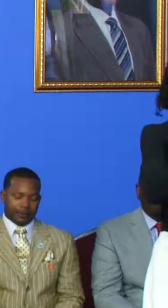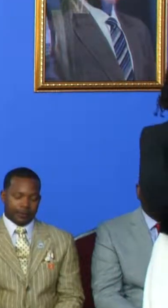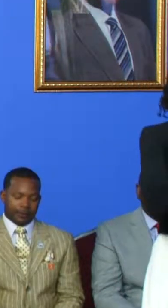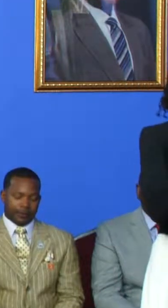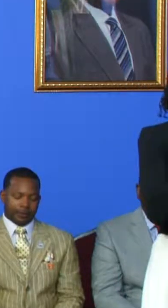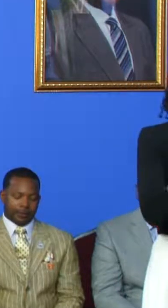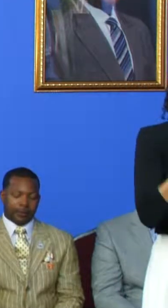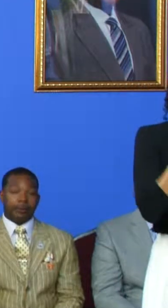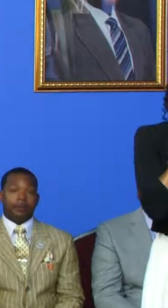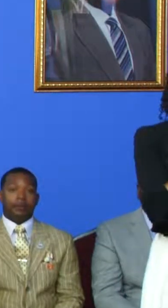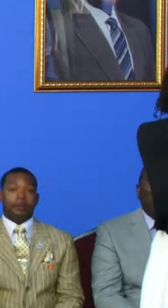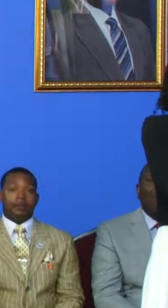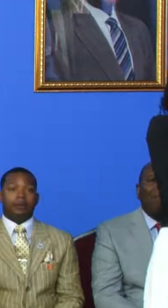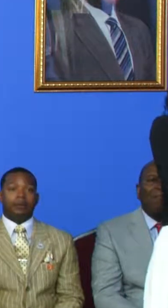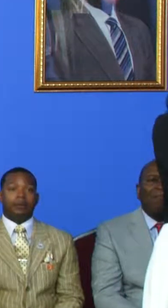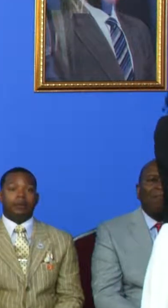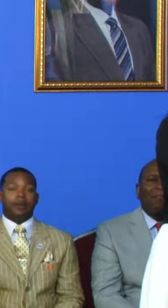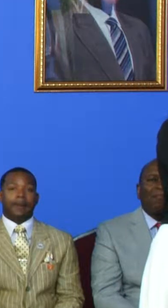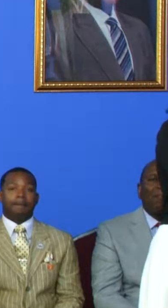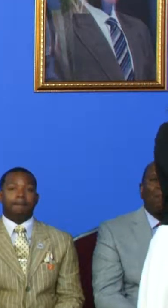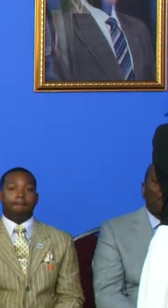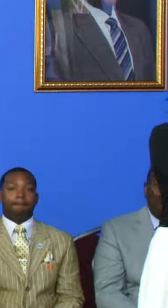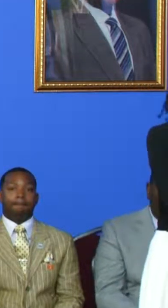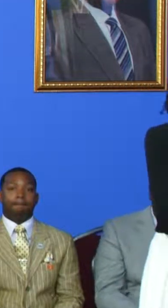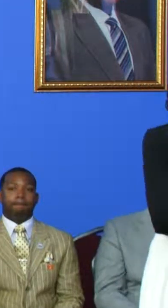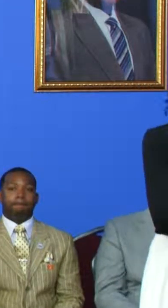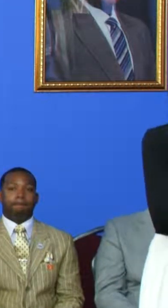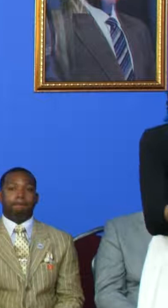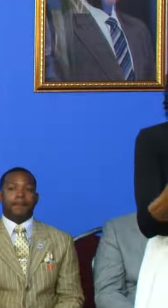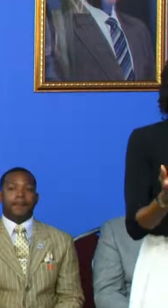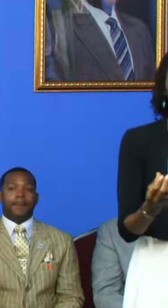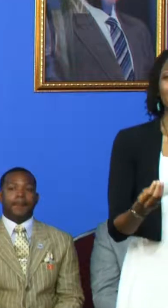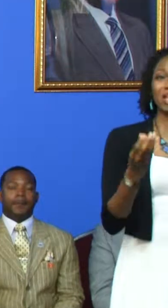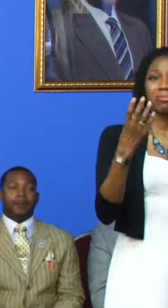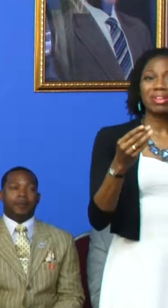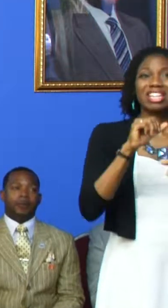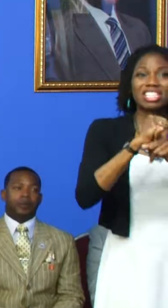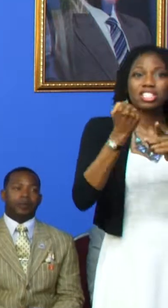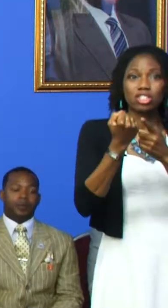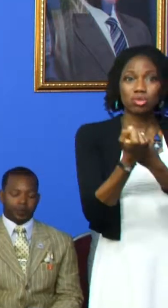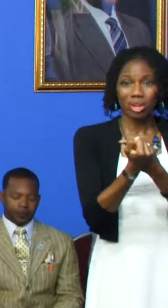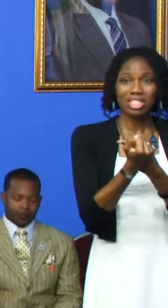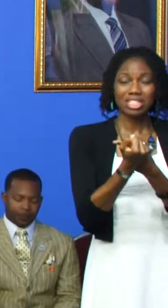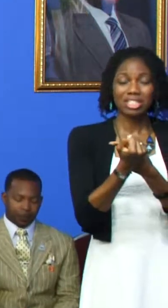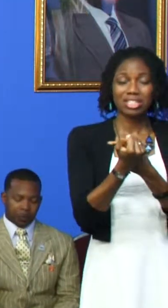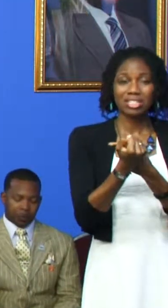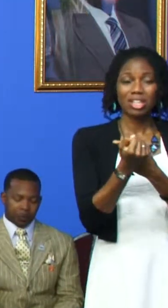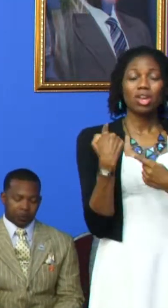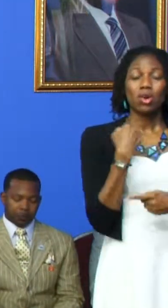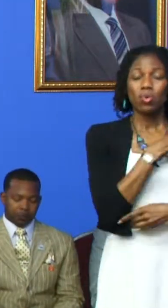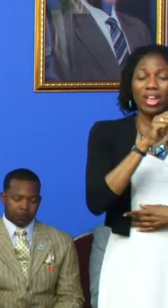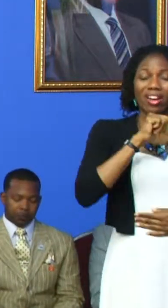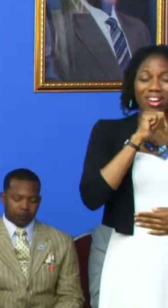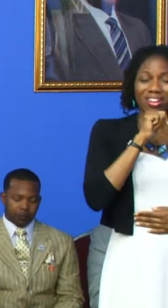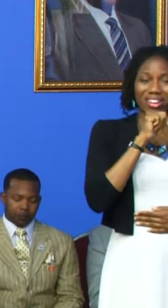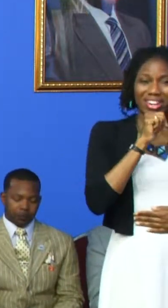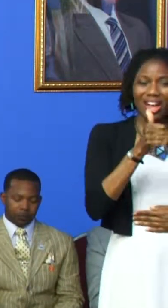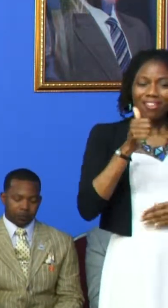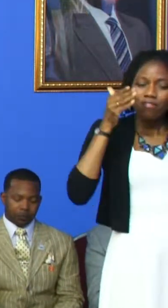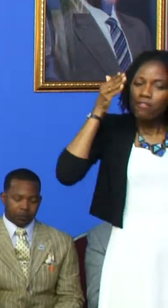no progress. And in many cases, because we are not attending